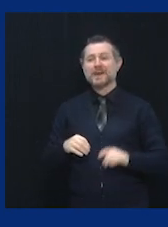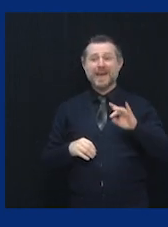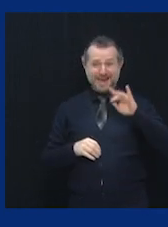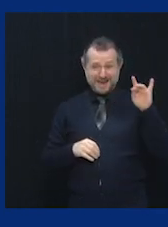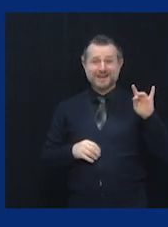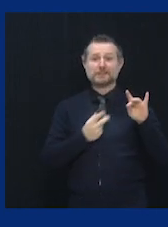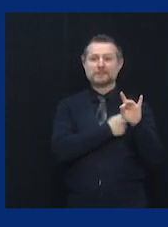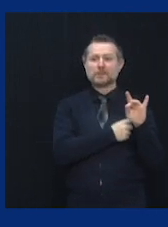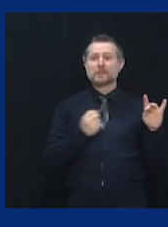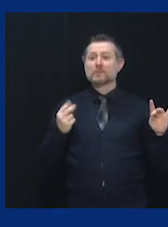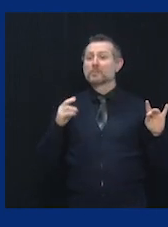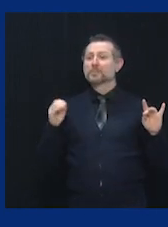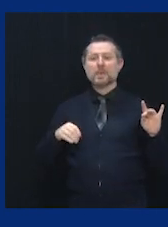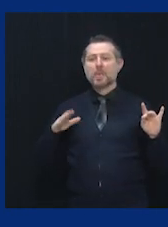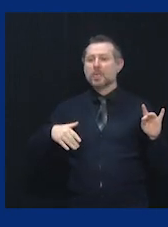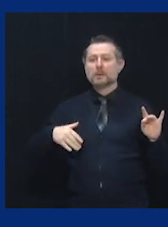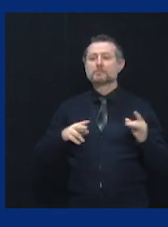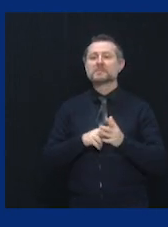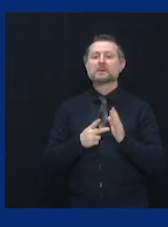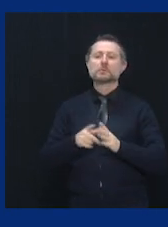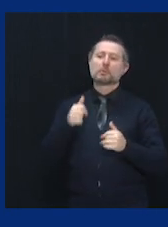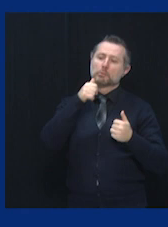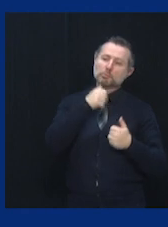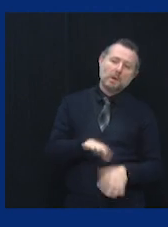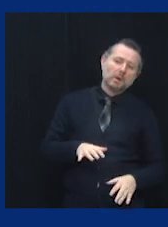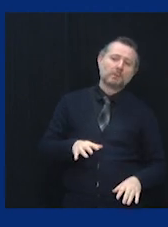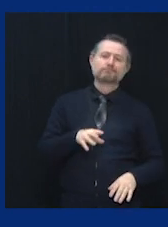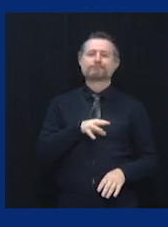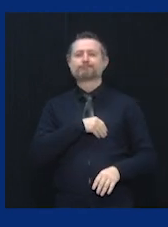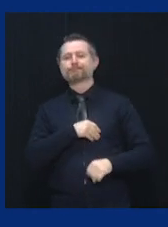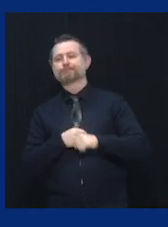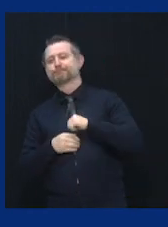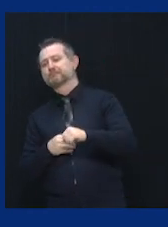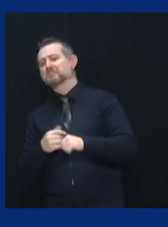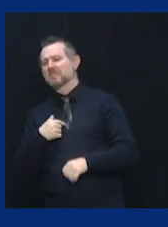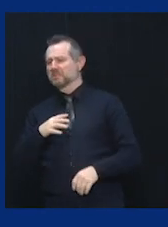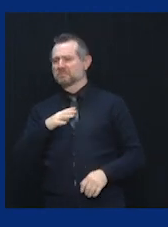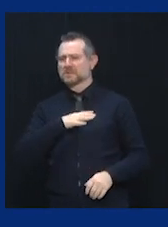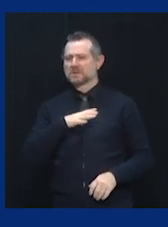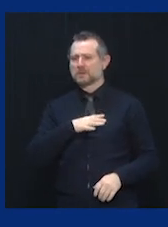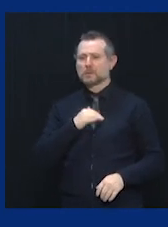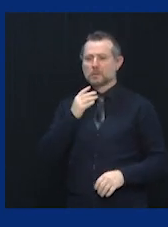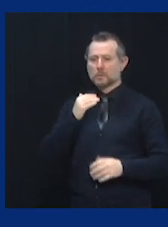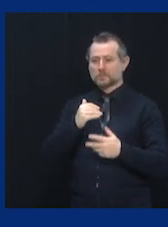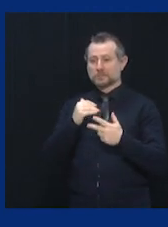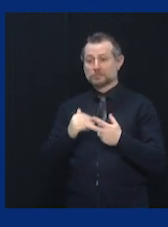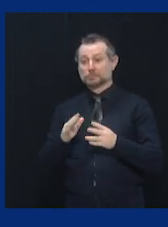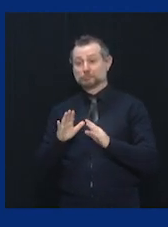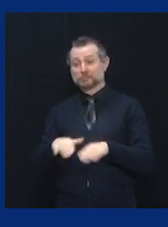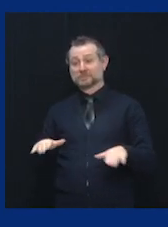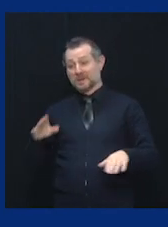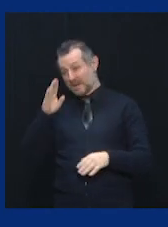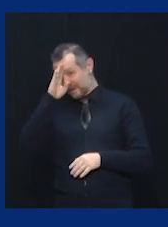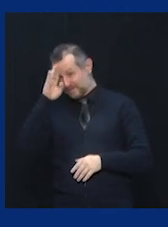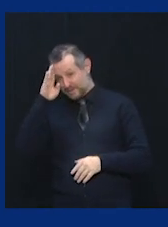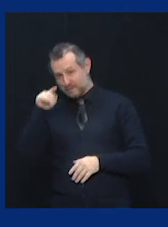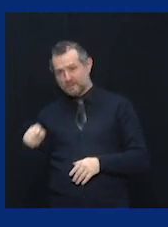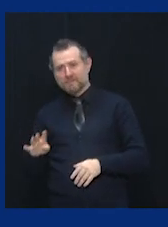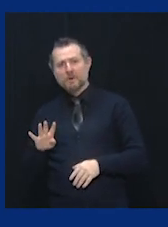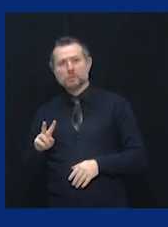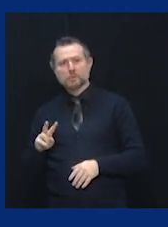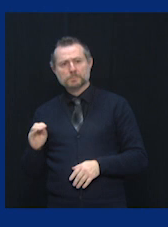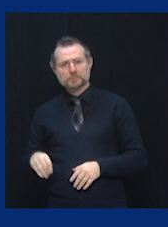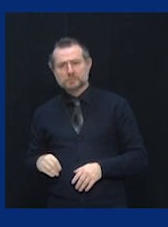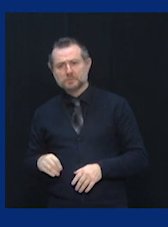it. But then why do you get to Children's Hospital at 42%?